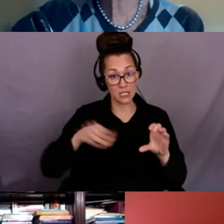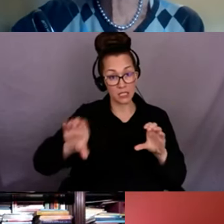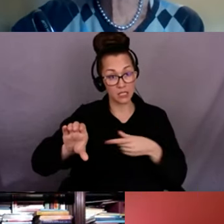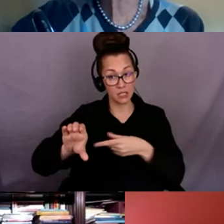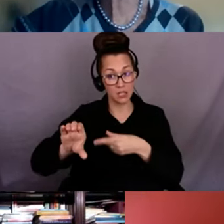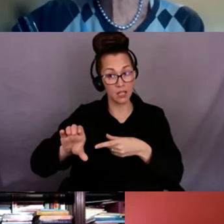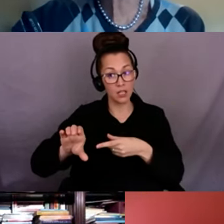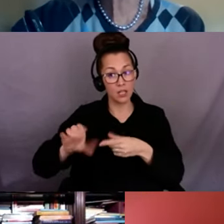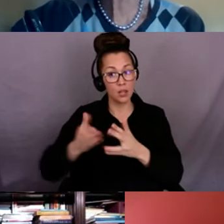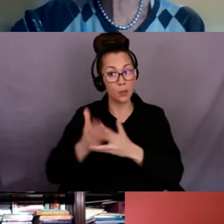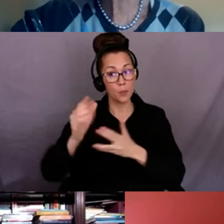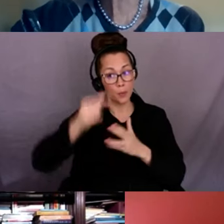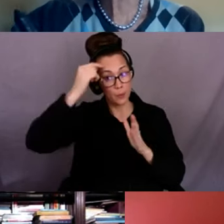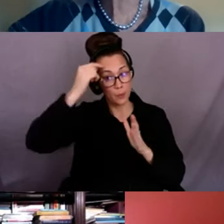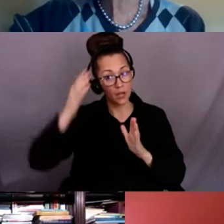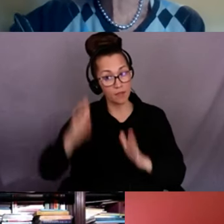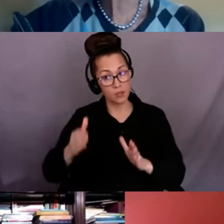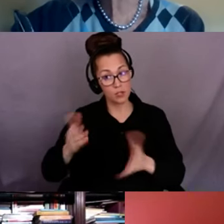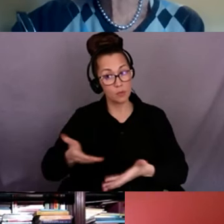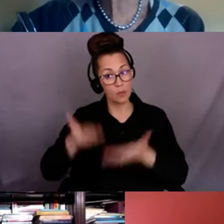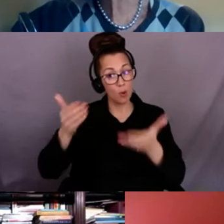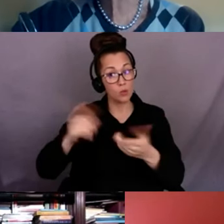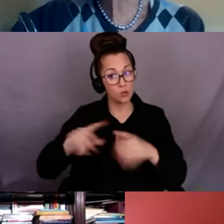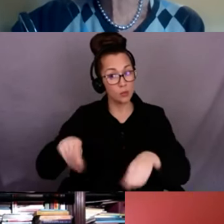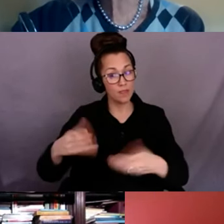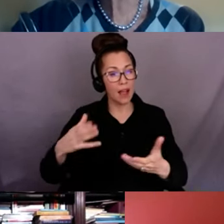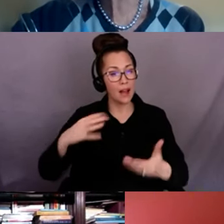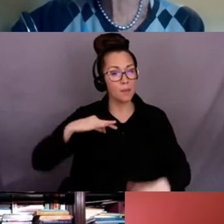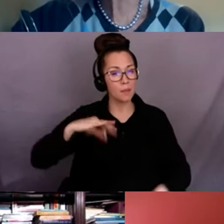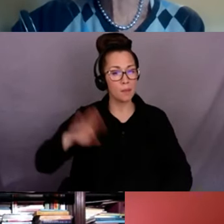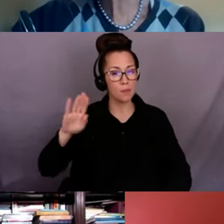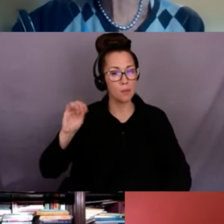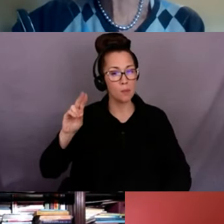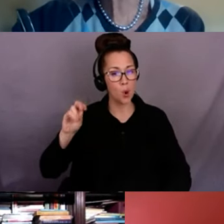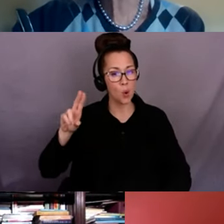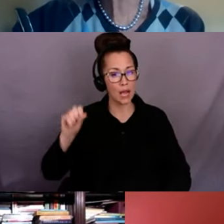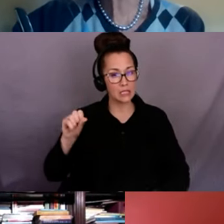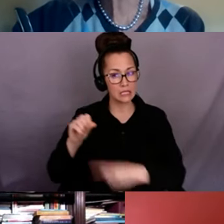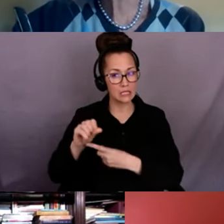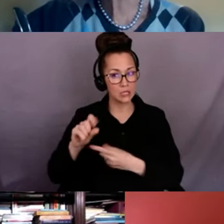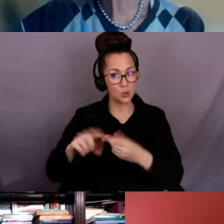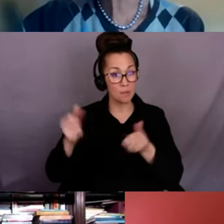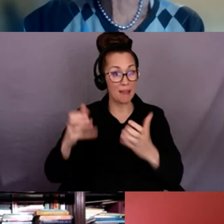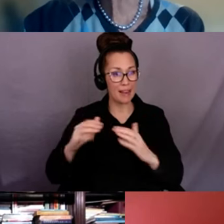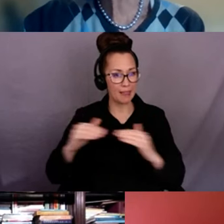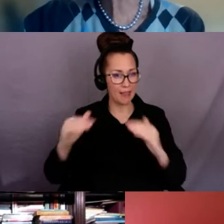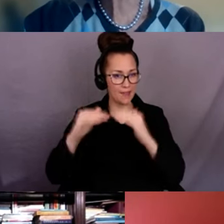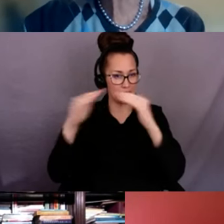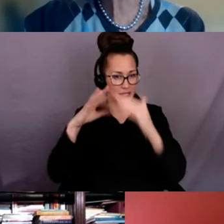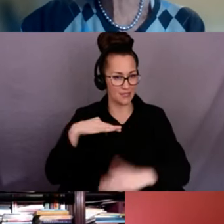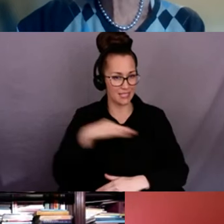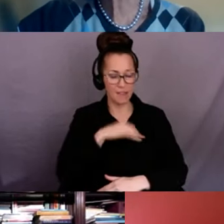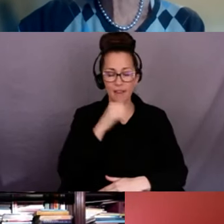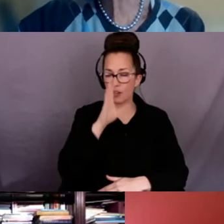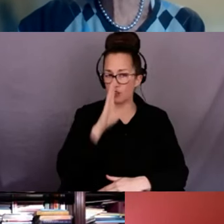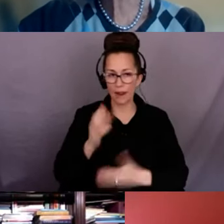through the governor's proposal to provide bonuses to many levels of staff, not just direct support staff,